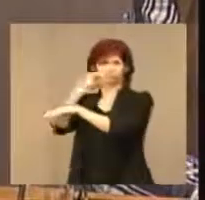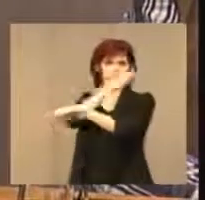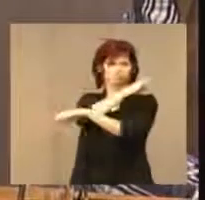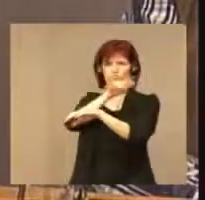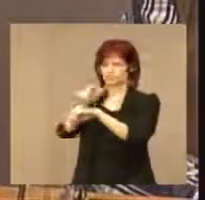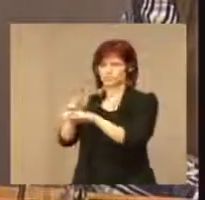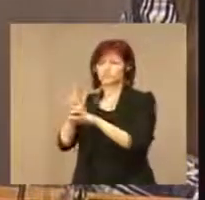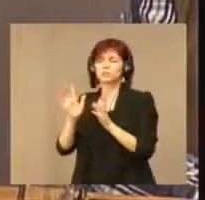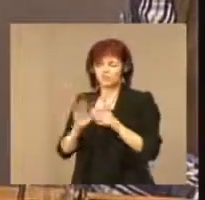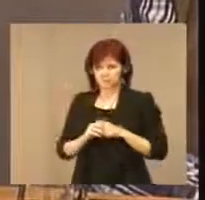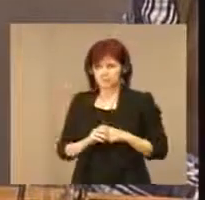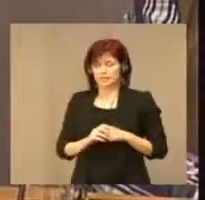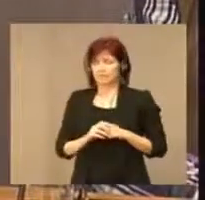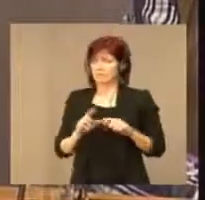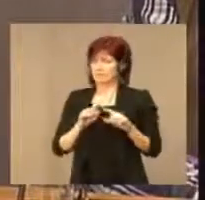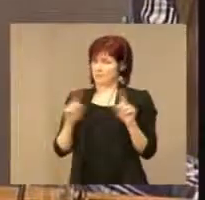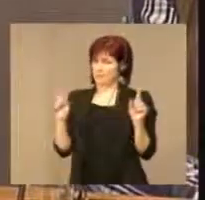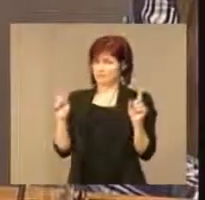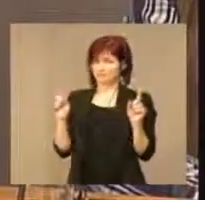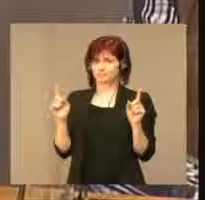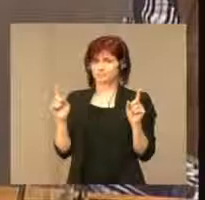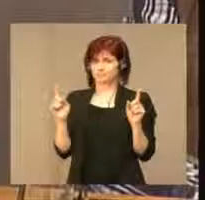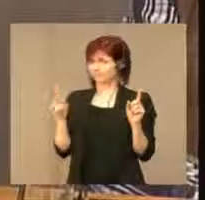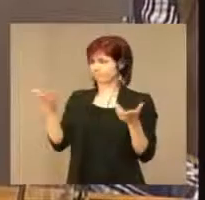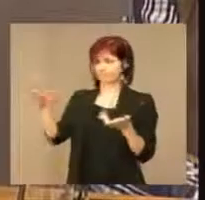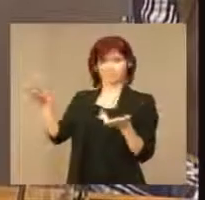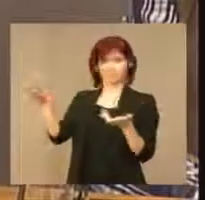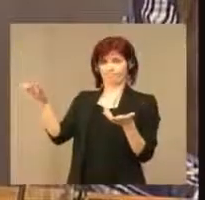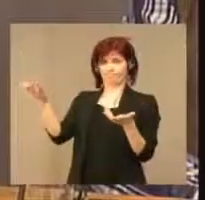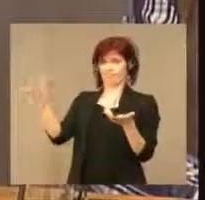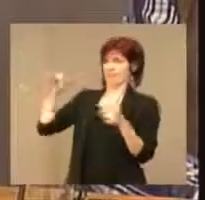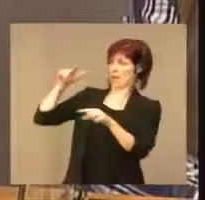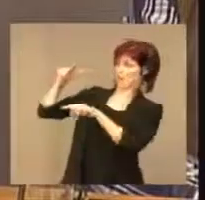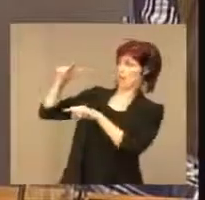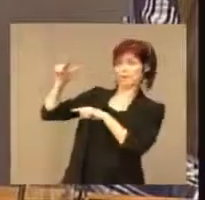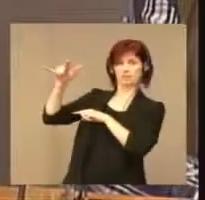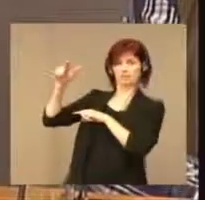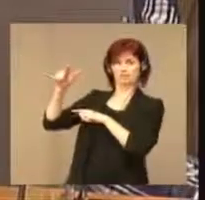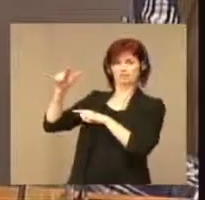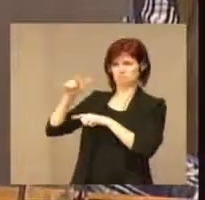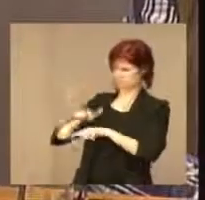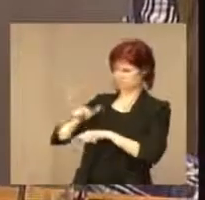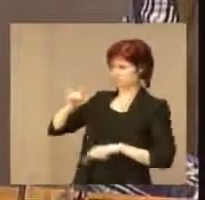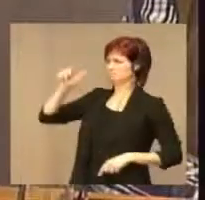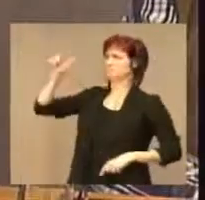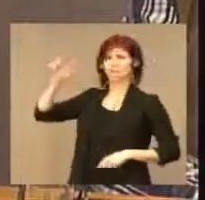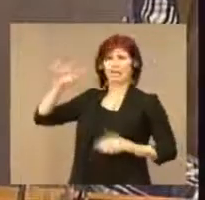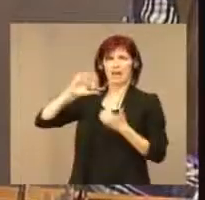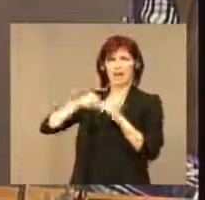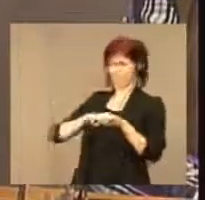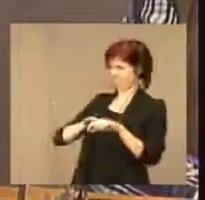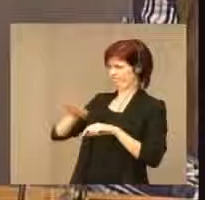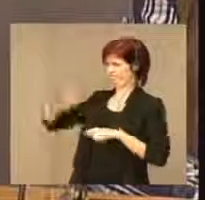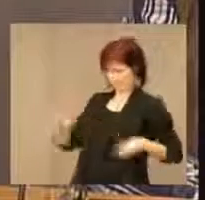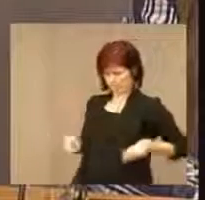out of that community. However, there was no accessible ramp to provide access to